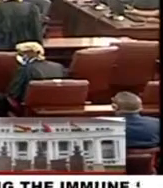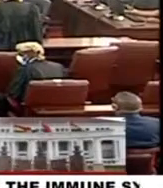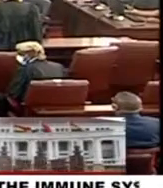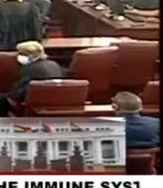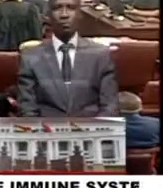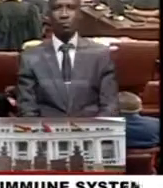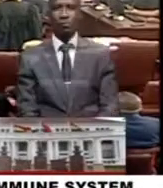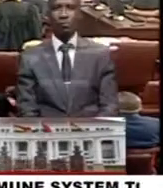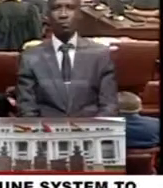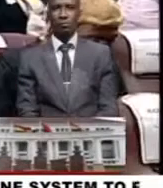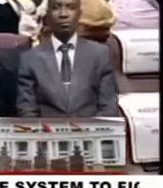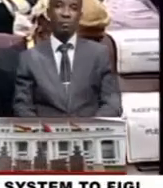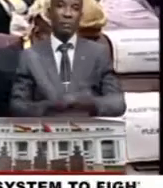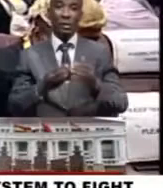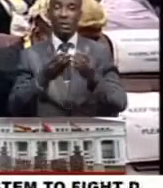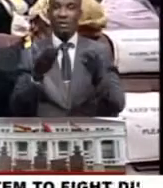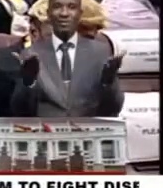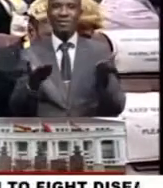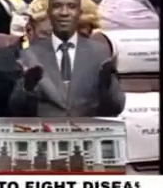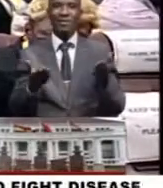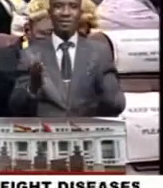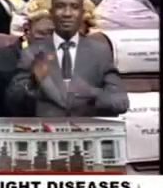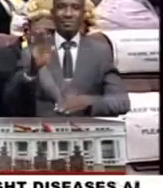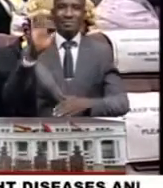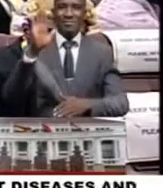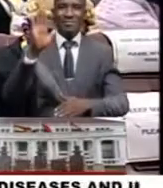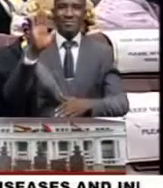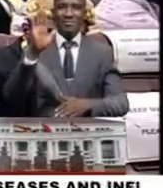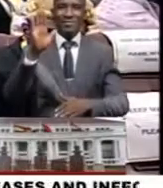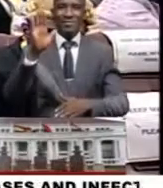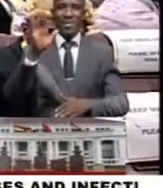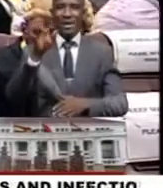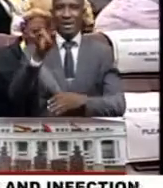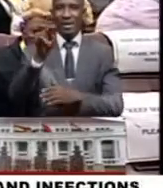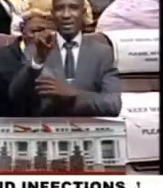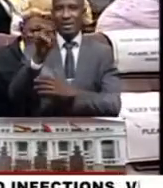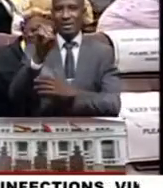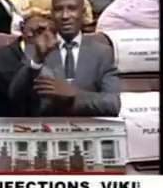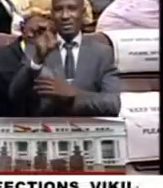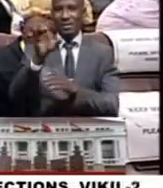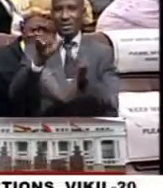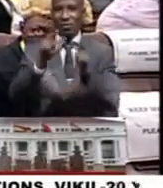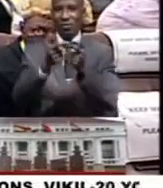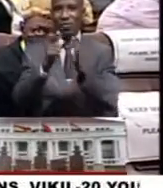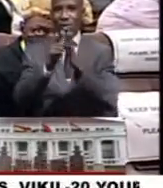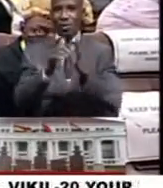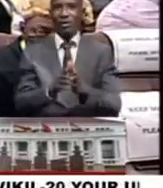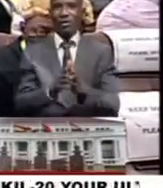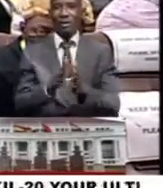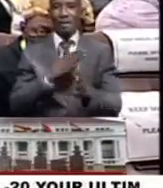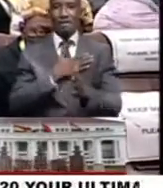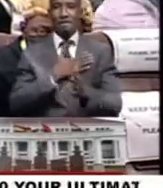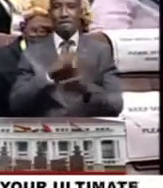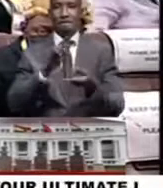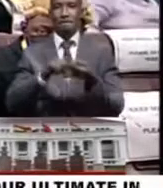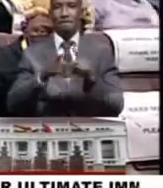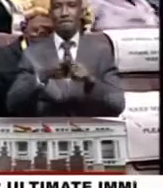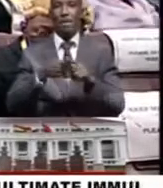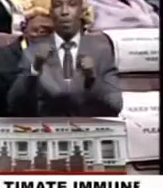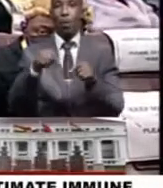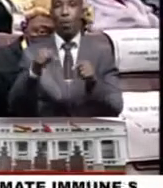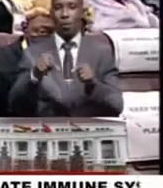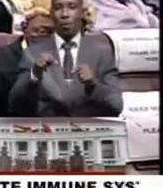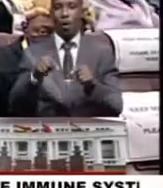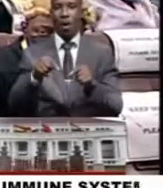your lordships please appear for the petitioner, and my learned friend Tony Later is with me. He's just a few minutes delayed,